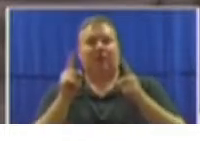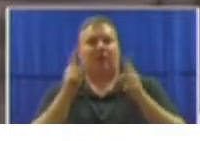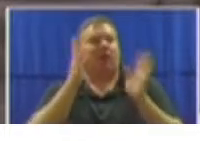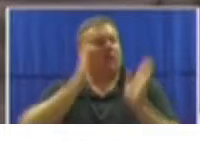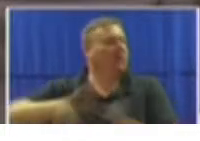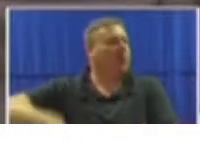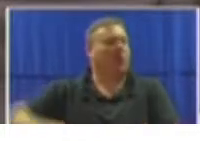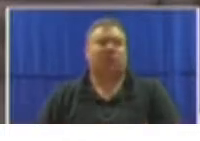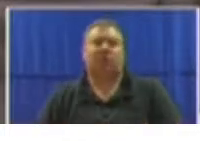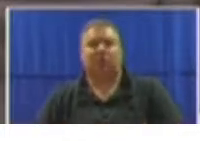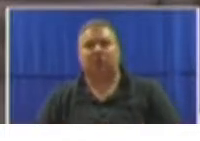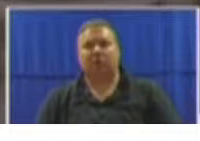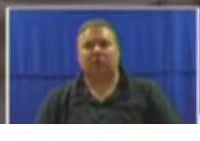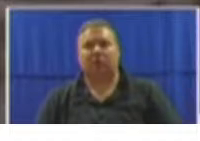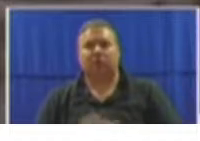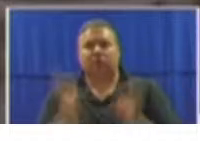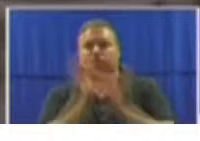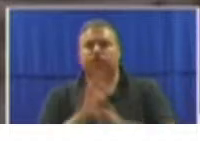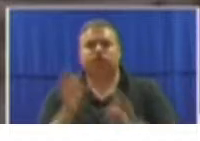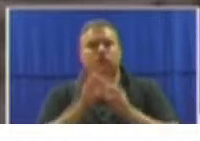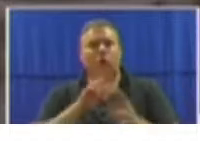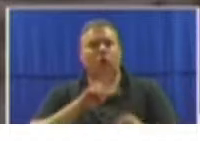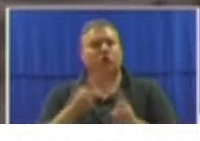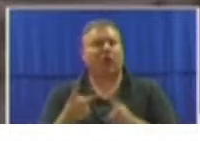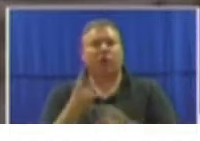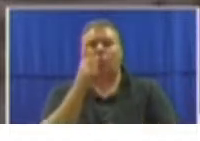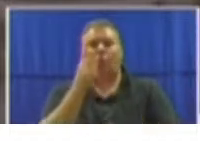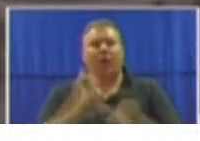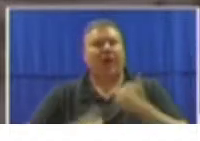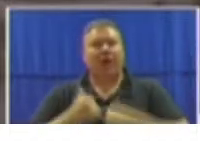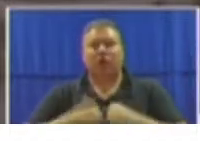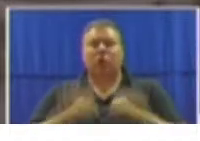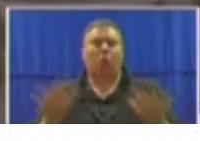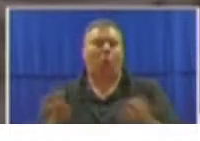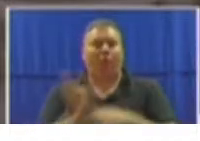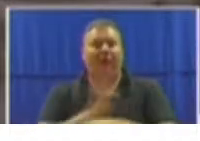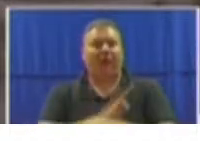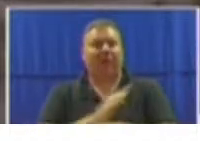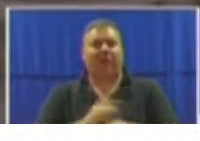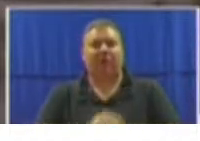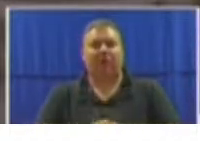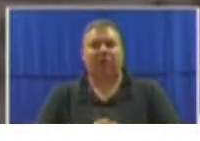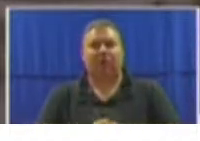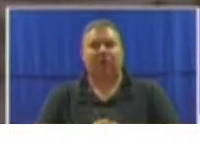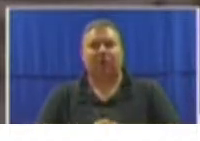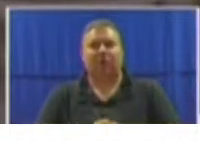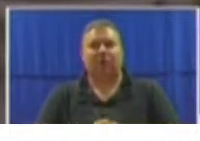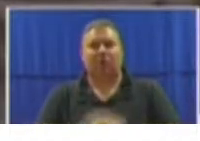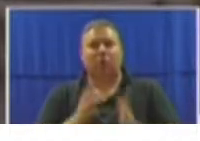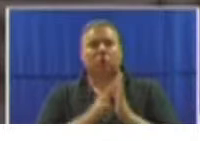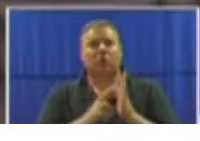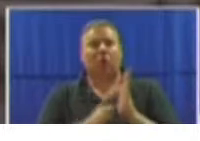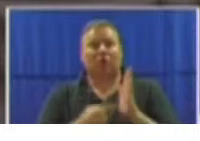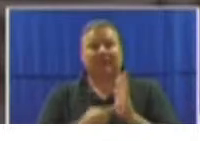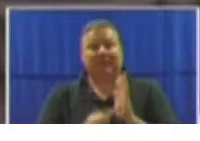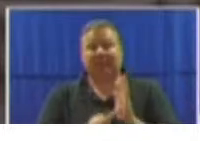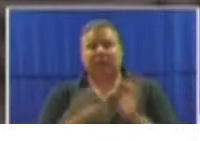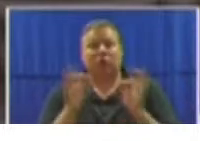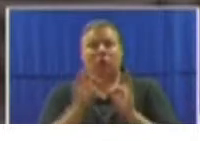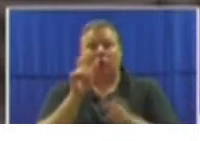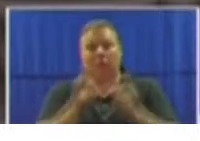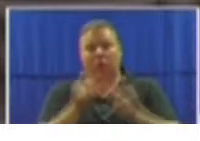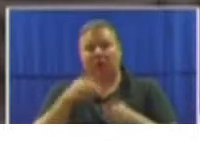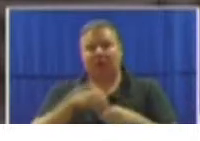forgotten, without changing a single action or behavior. The result is that no one in this